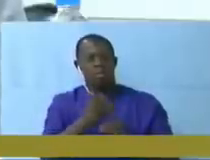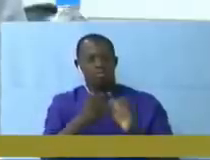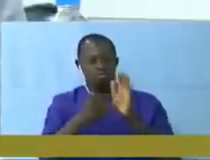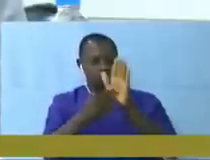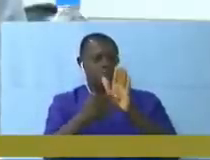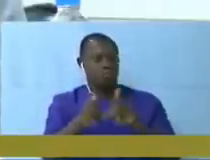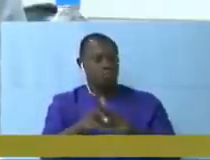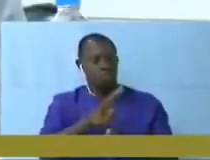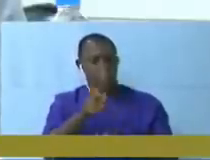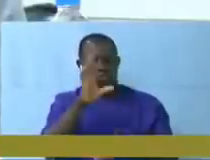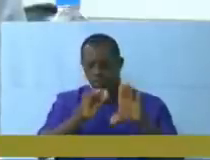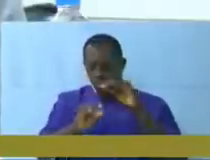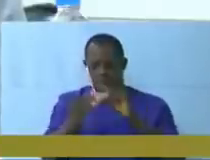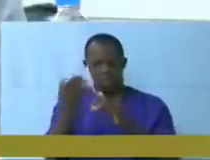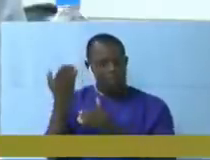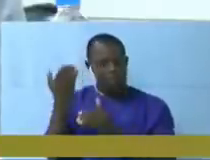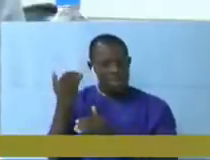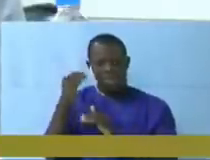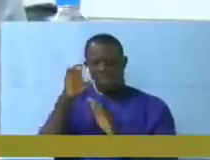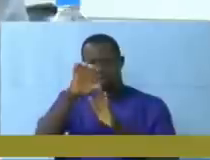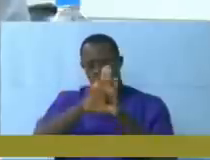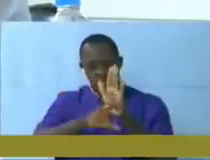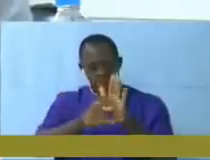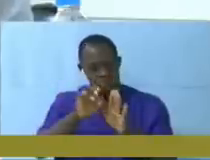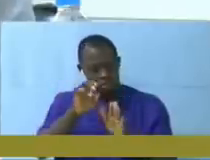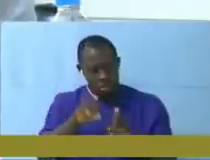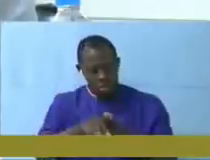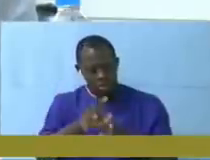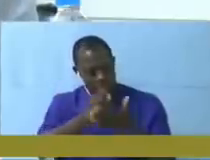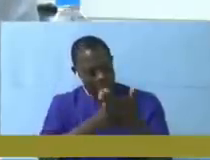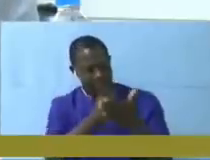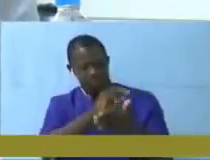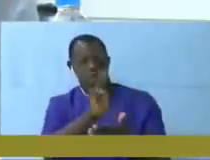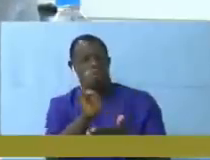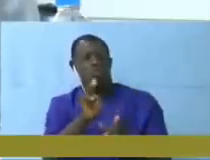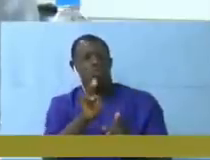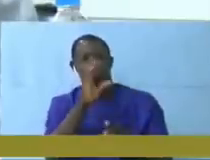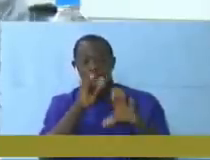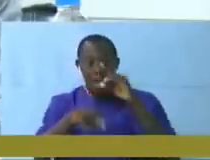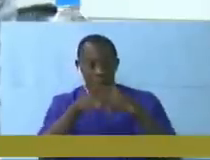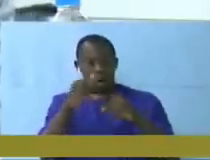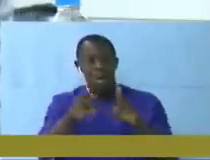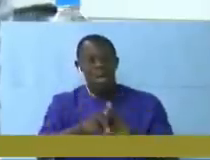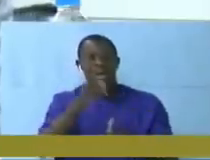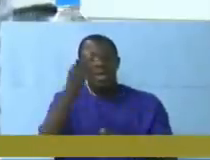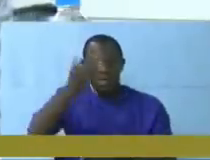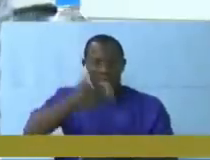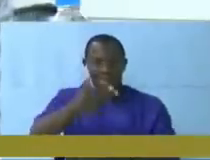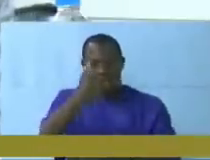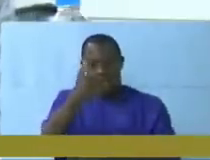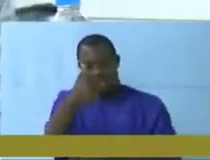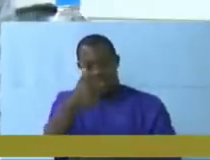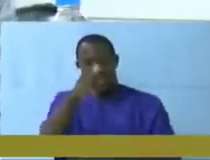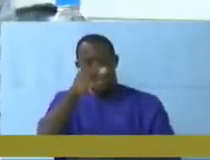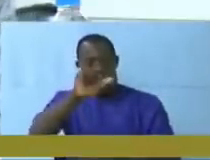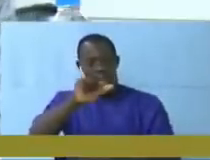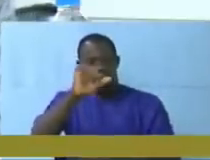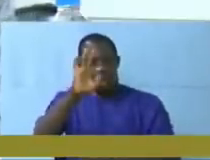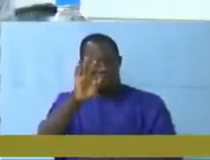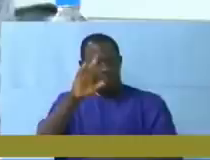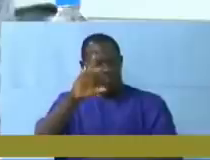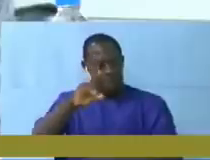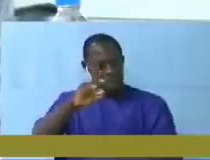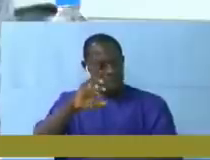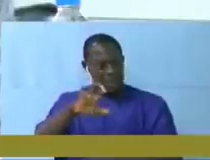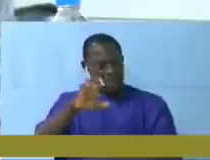the 1996 draft that was sent to the AFPRC. Buñ sété ci li nga xamné ni mom lañu bindon mu jëm ci kureli soldat